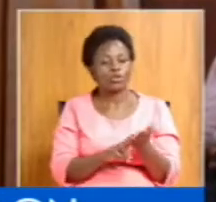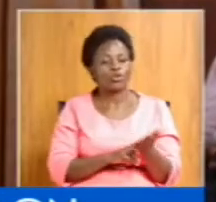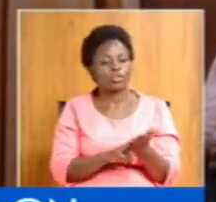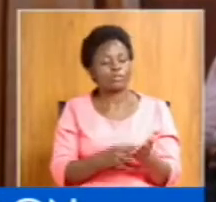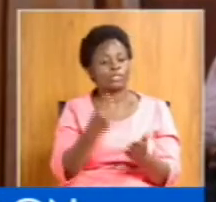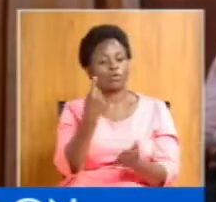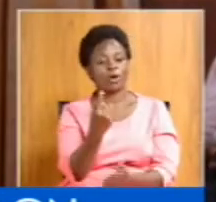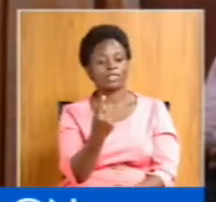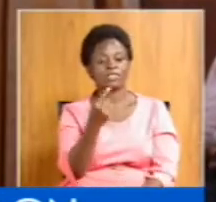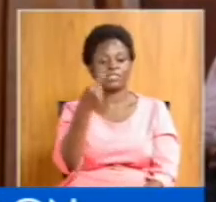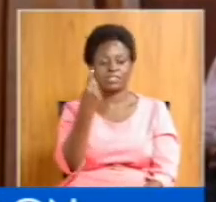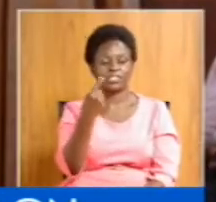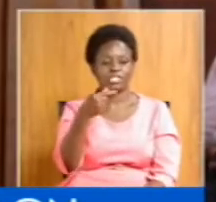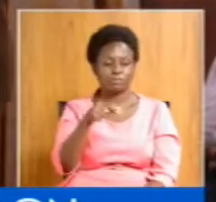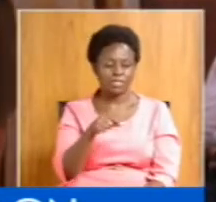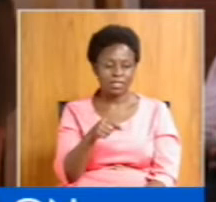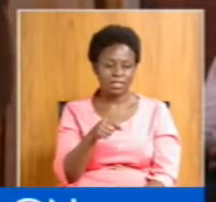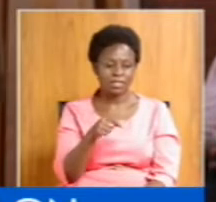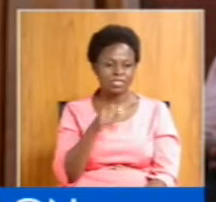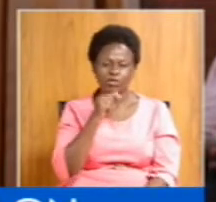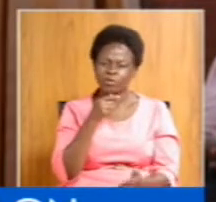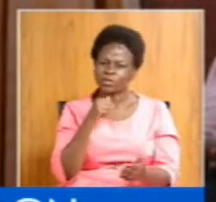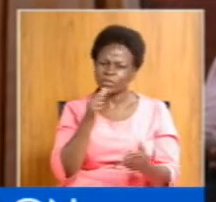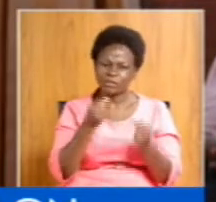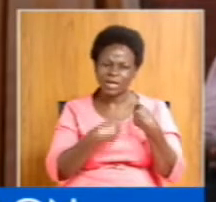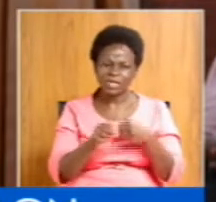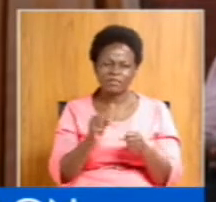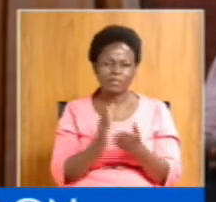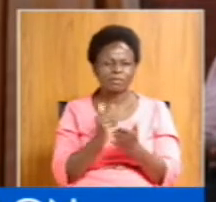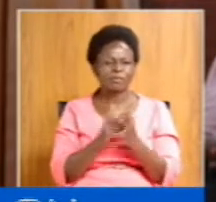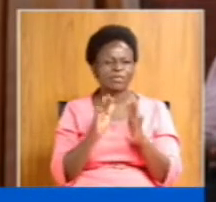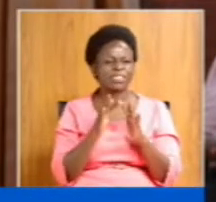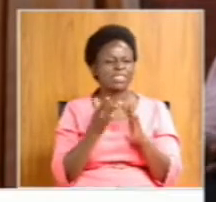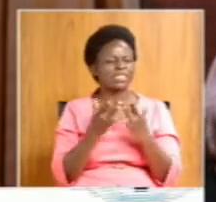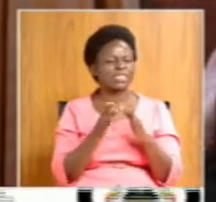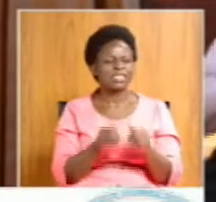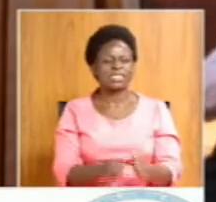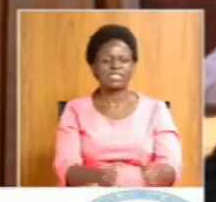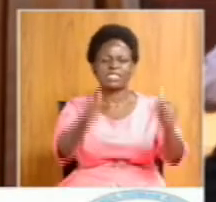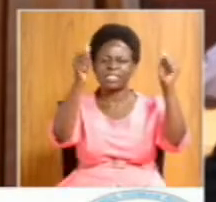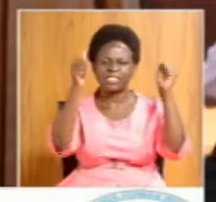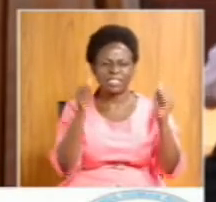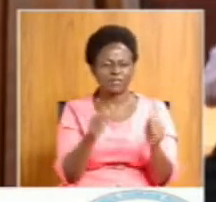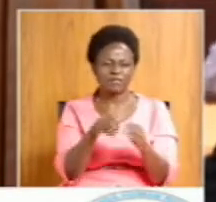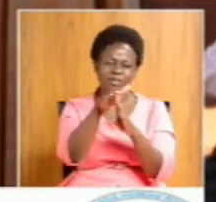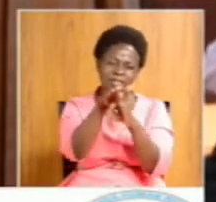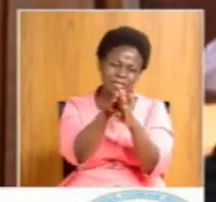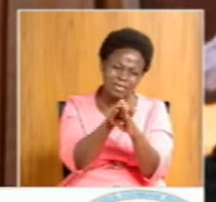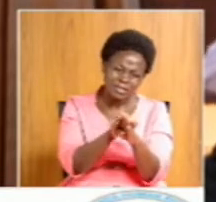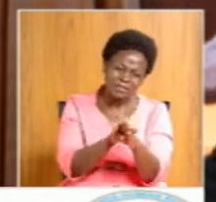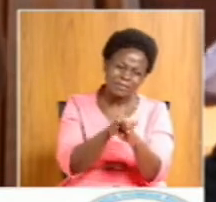1 GB throughout that time not because I was not active but because the internet itself was so slow